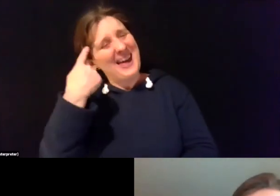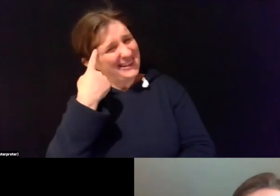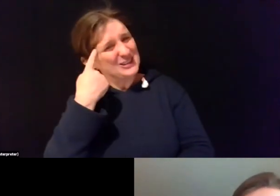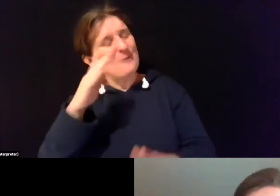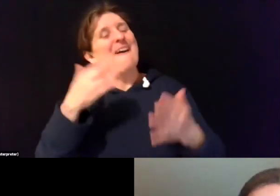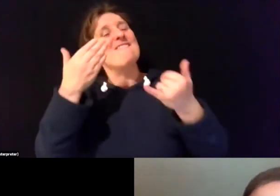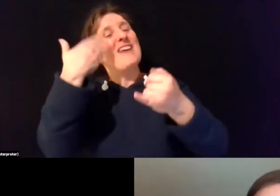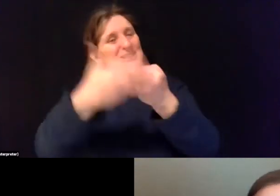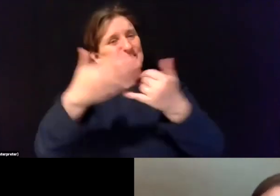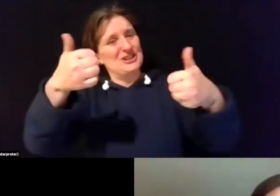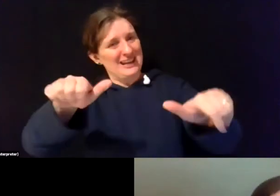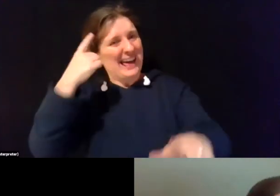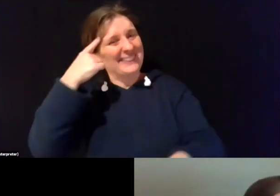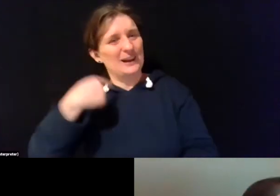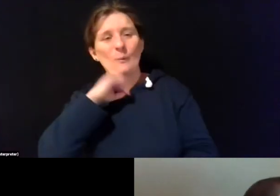hope so,